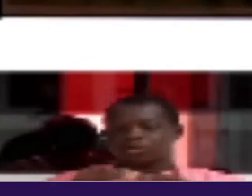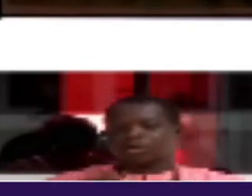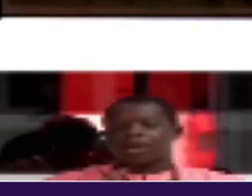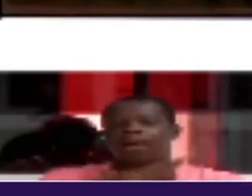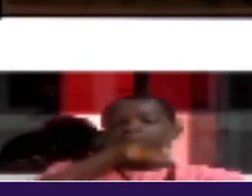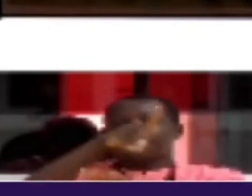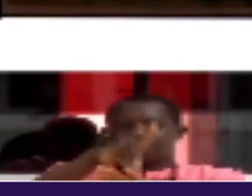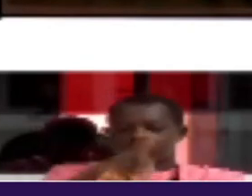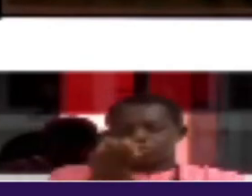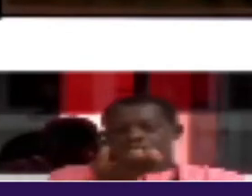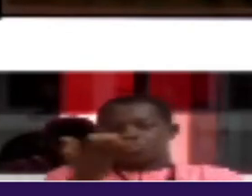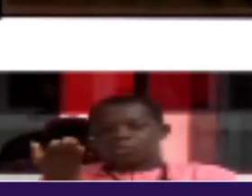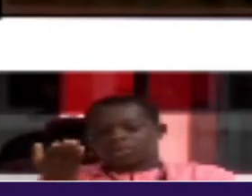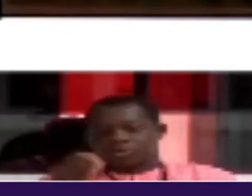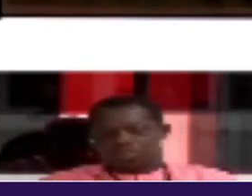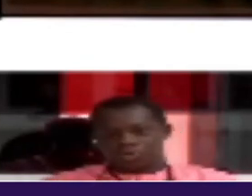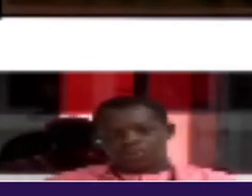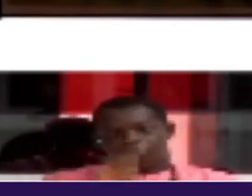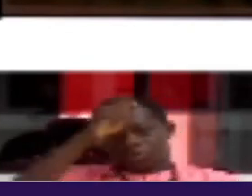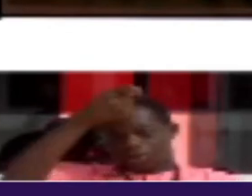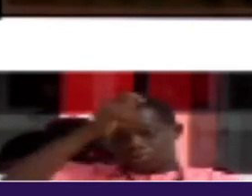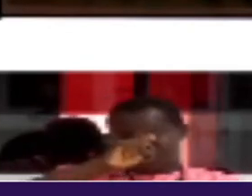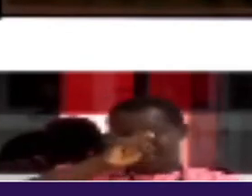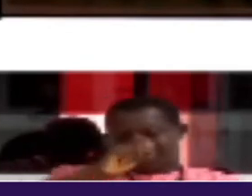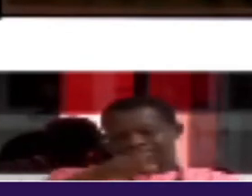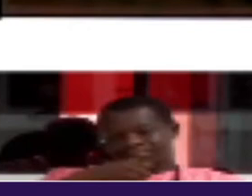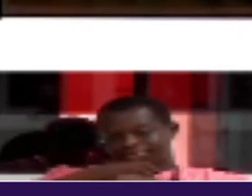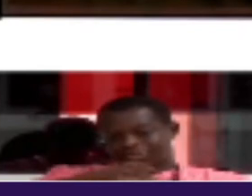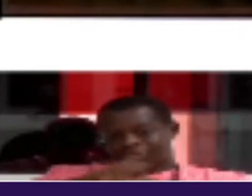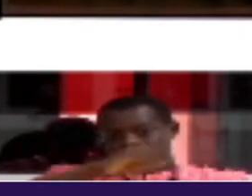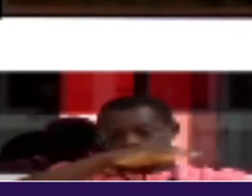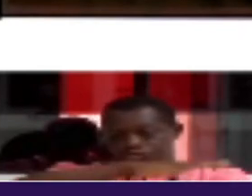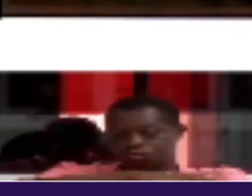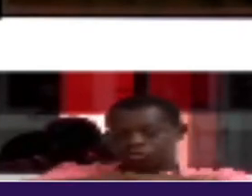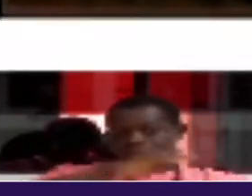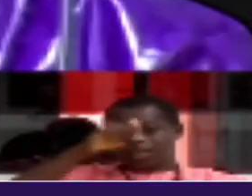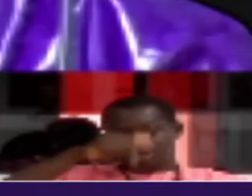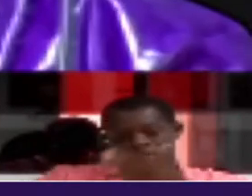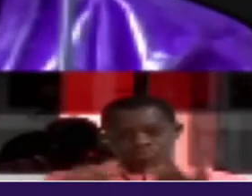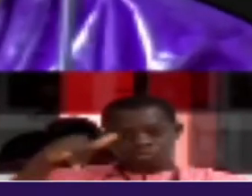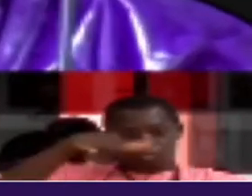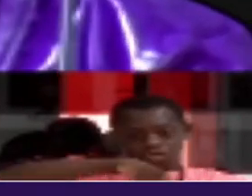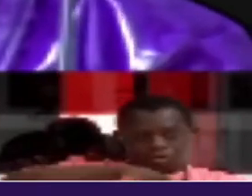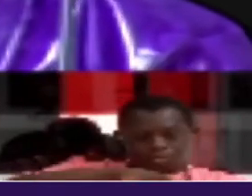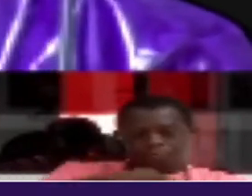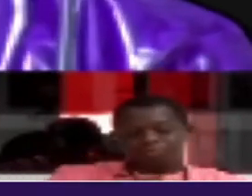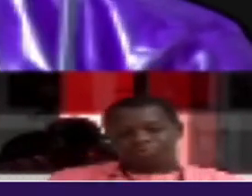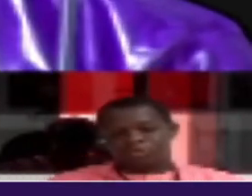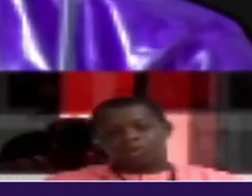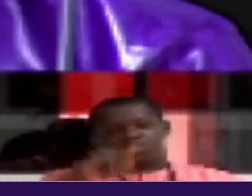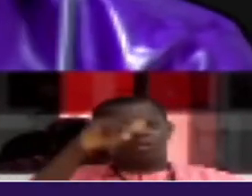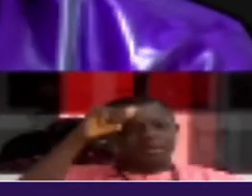the police training school in Yundu. In Yundu? Yeah. Do you recall with whom